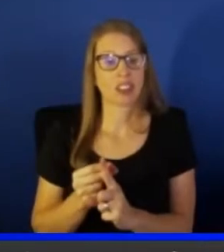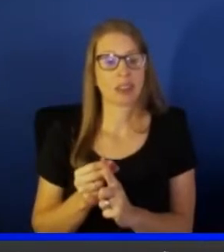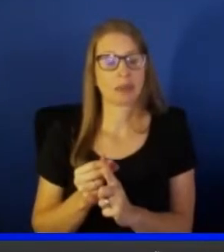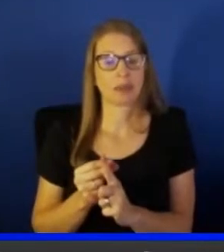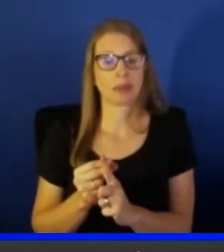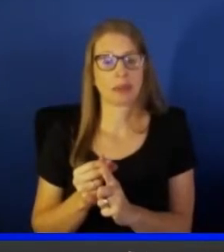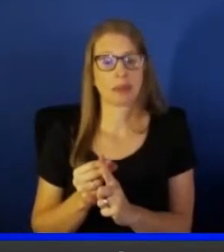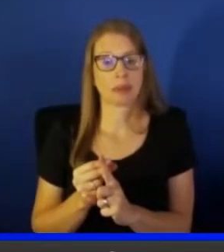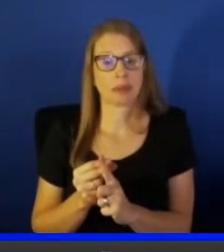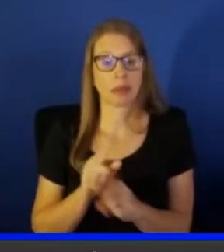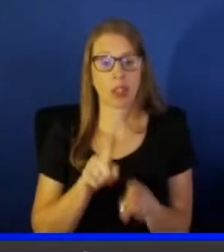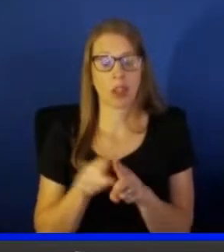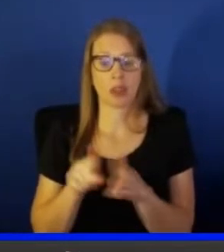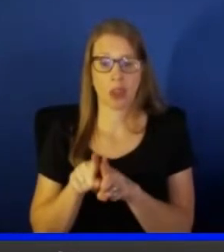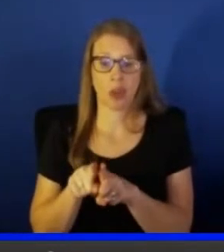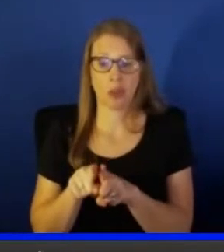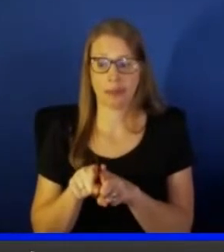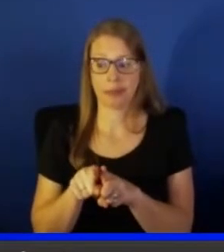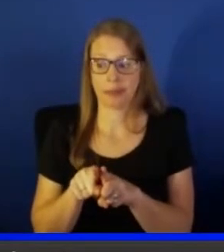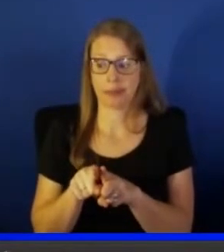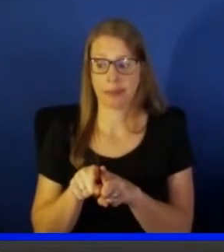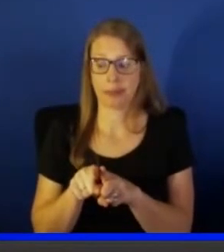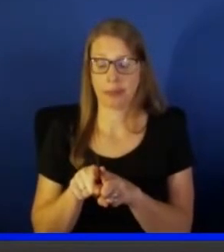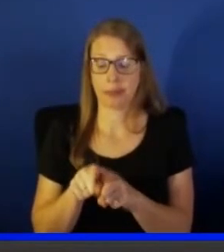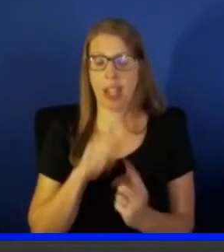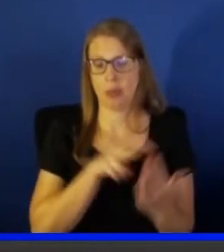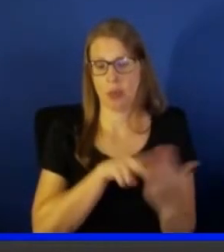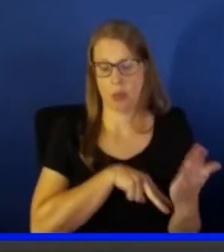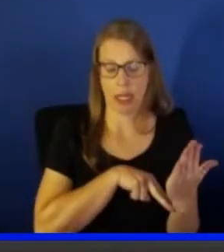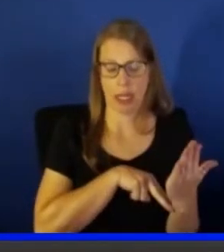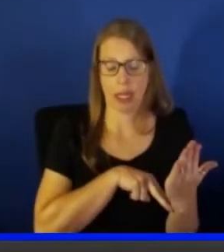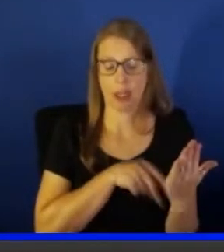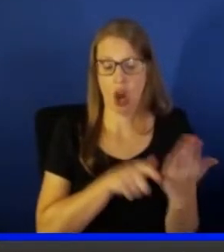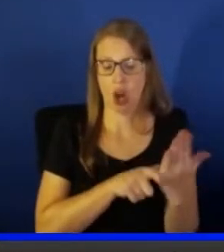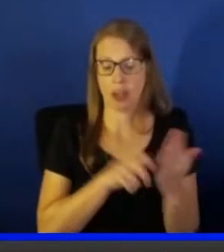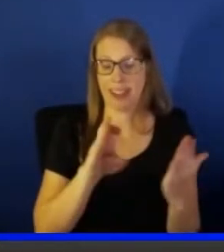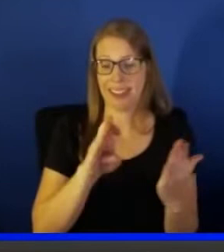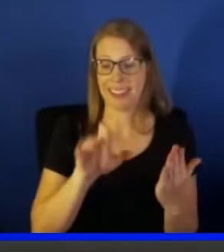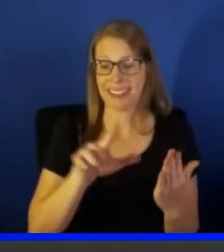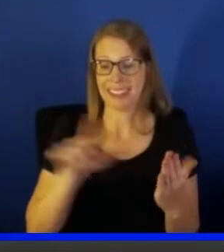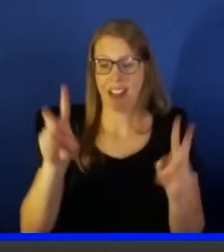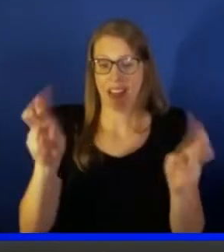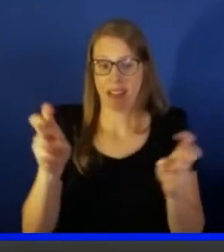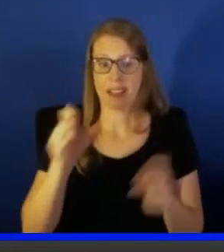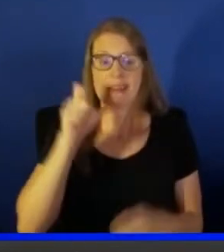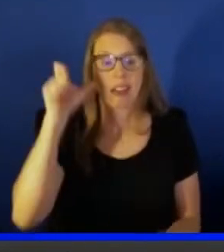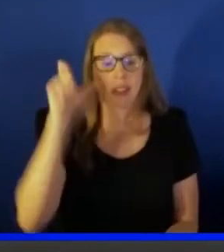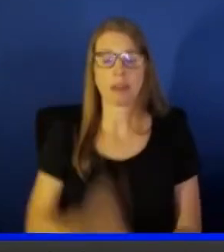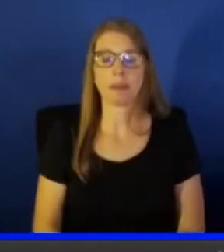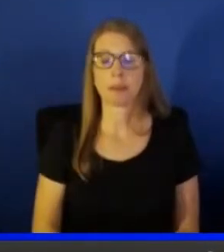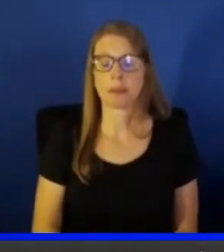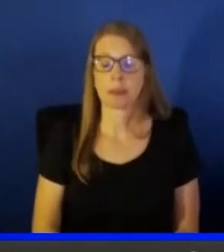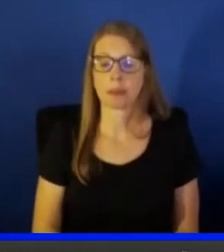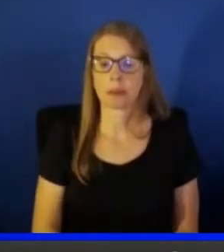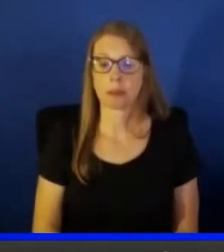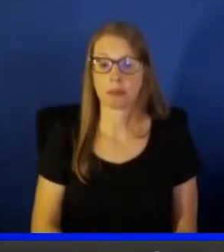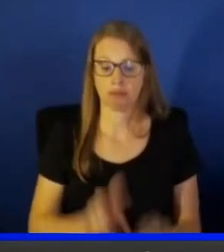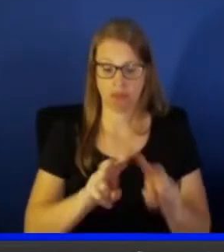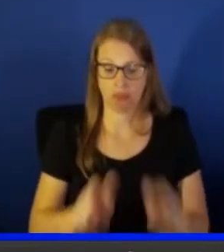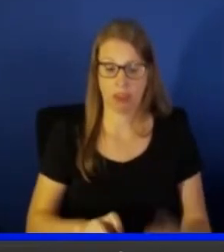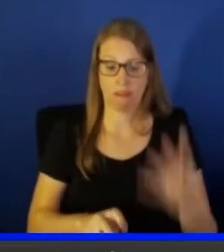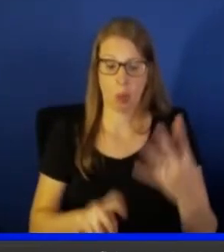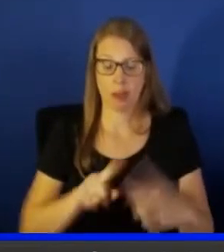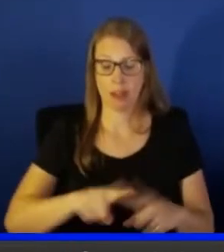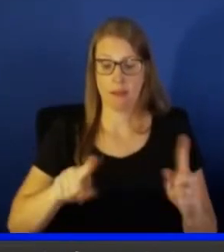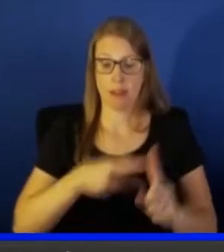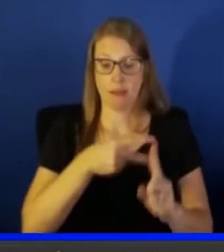just looking through an article in Cell yesterday, which actually looked at 4 different vaccines and vaccinations. So the